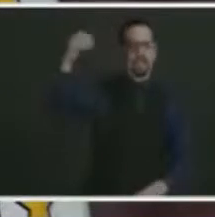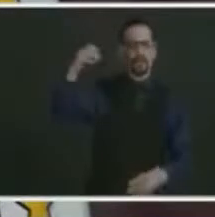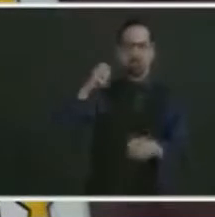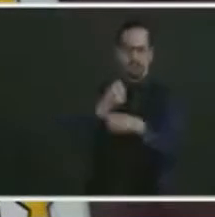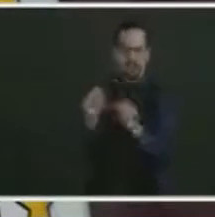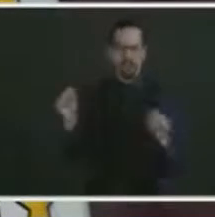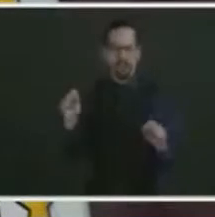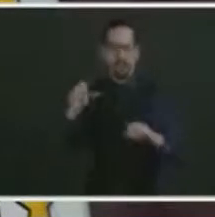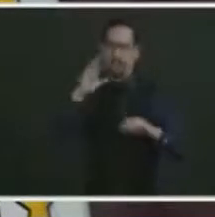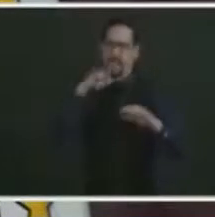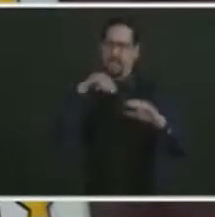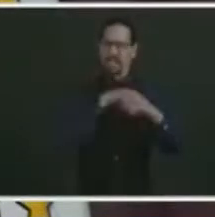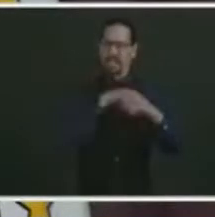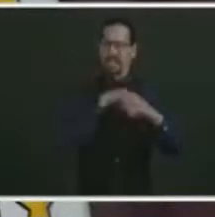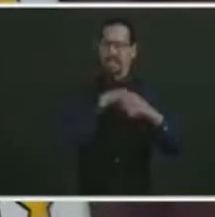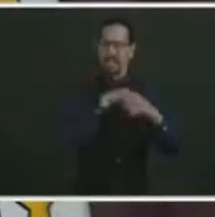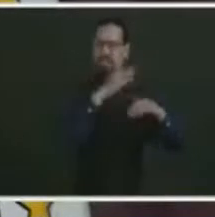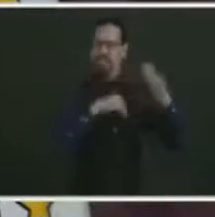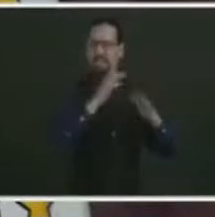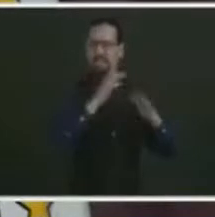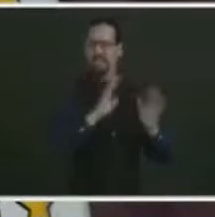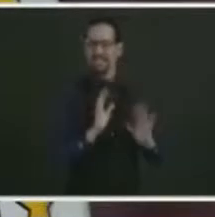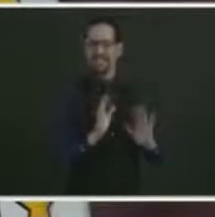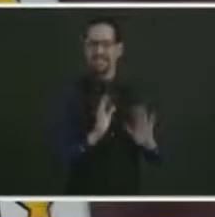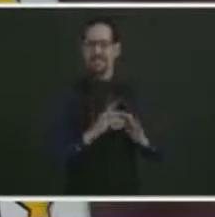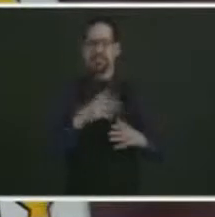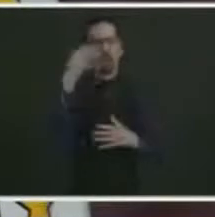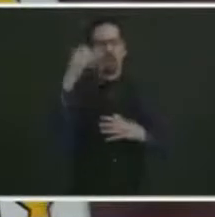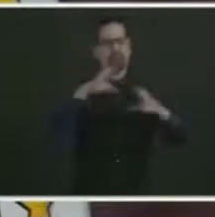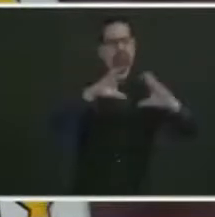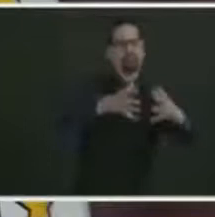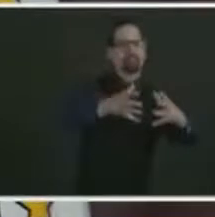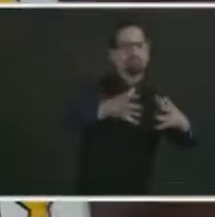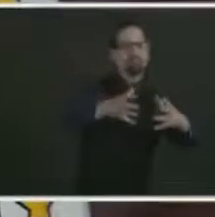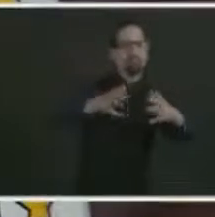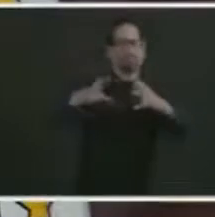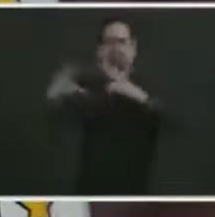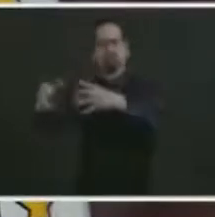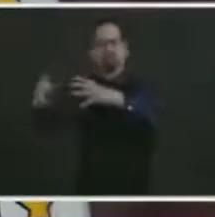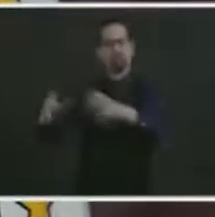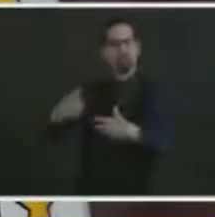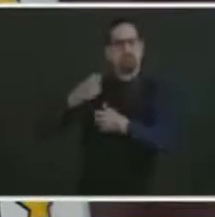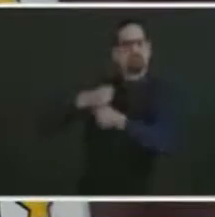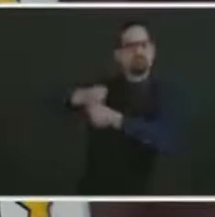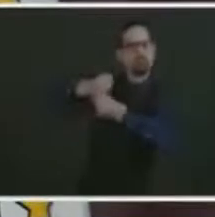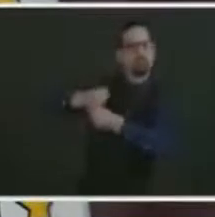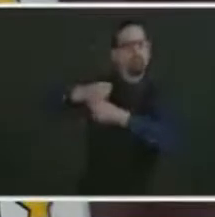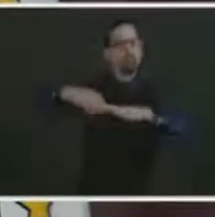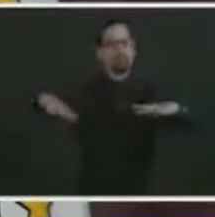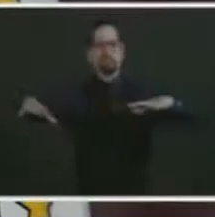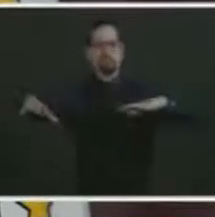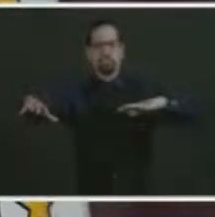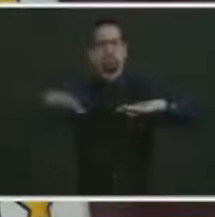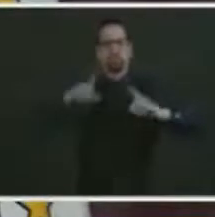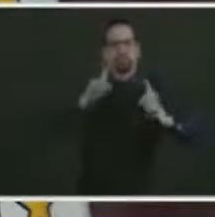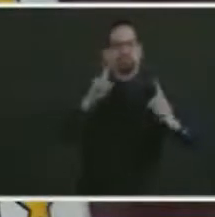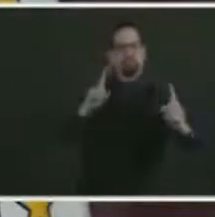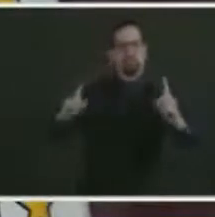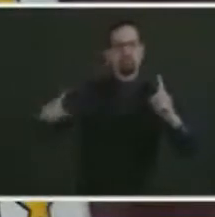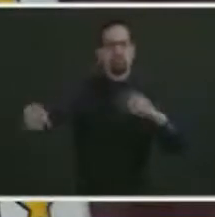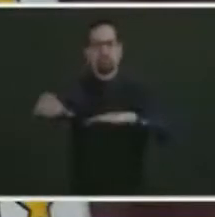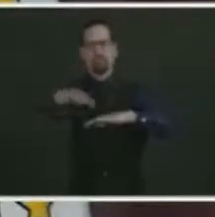best to make your voices heard, which is vital, but keep a distance from those around you and don't show up, please, in a big